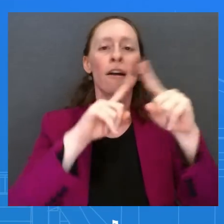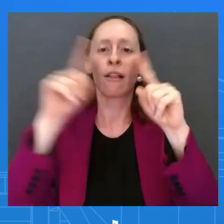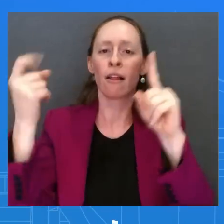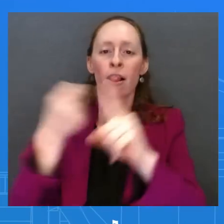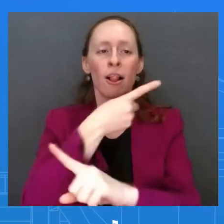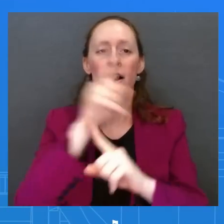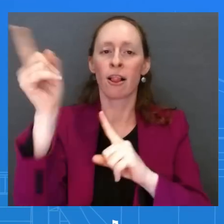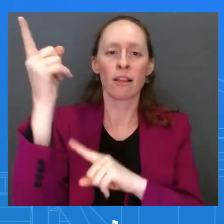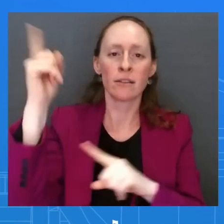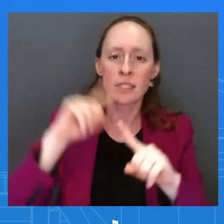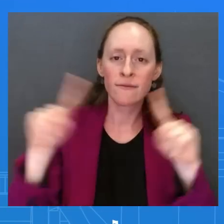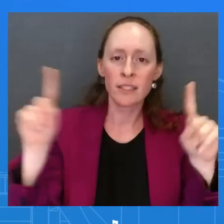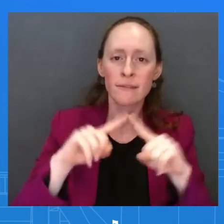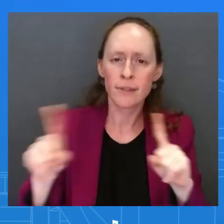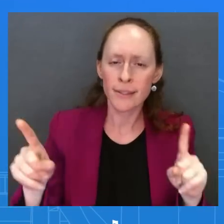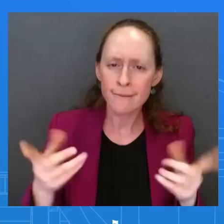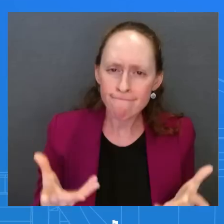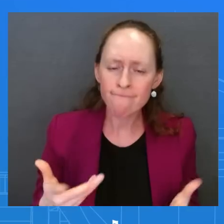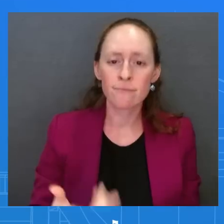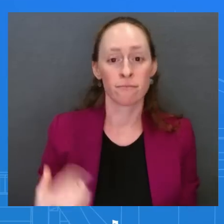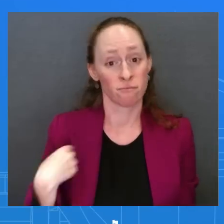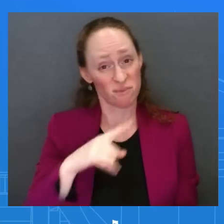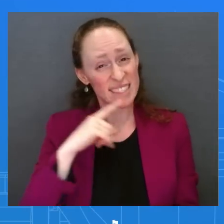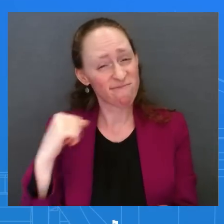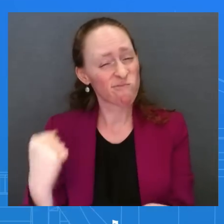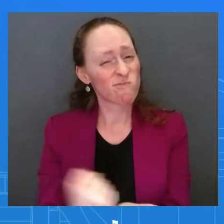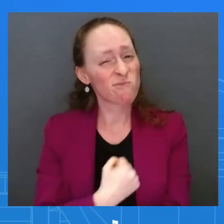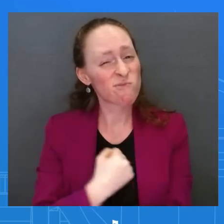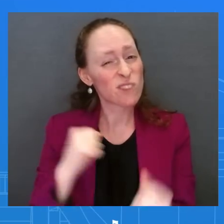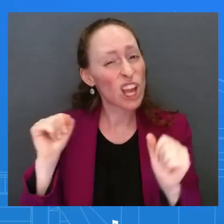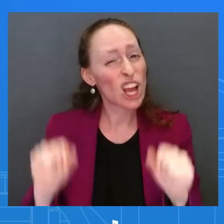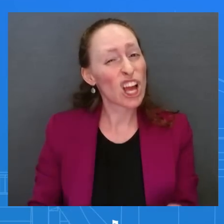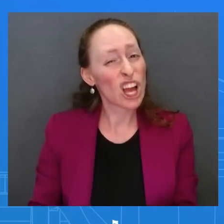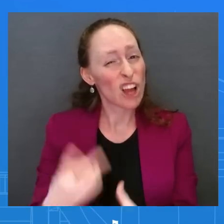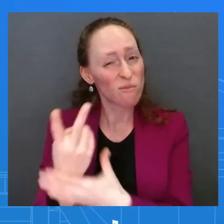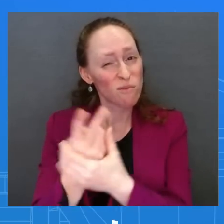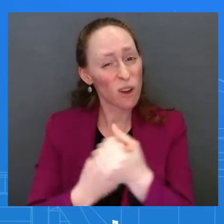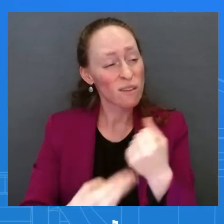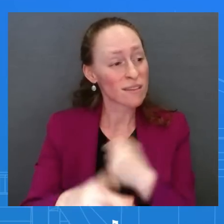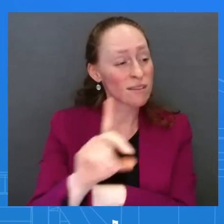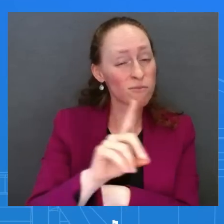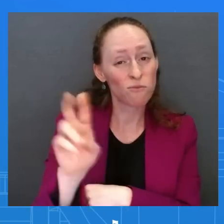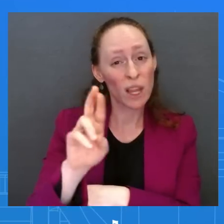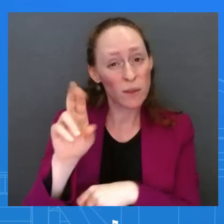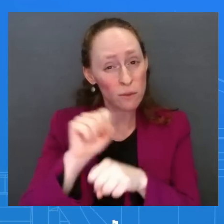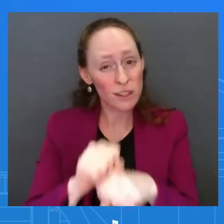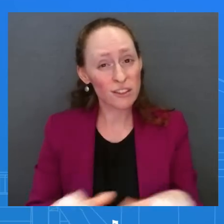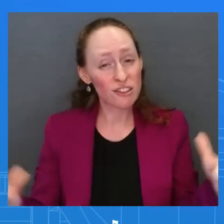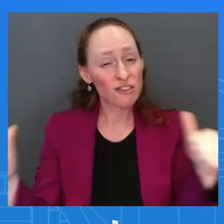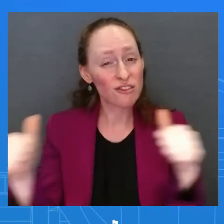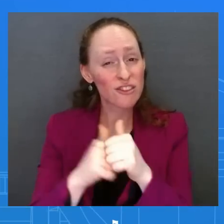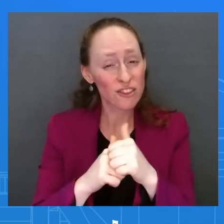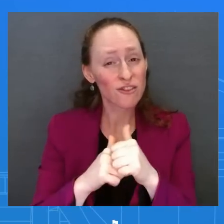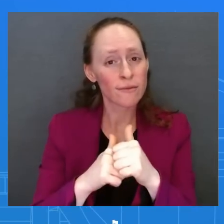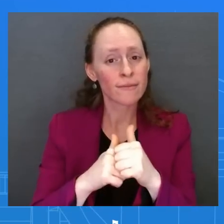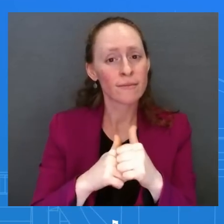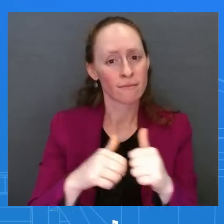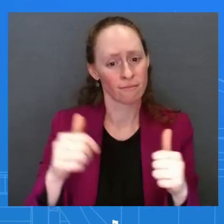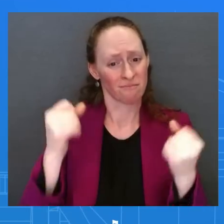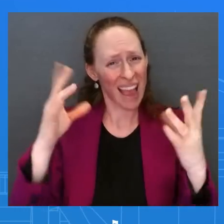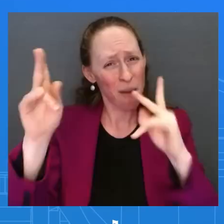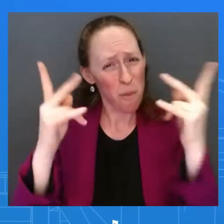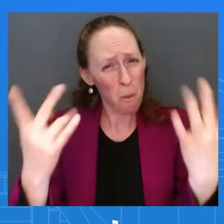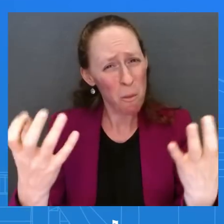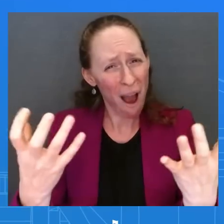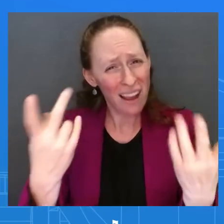that in November, in the midterm election. And that's what they want to see. And we would welcome congressional Republicans